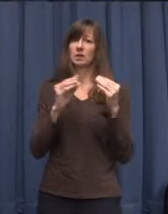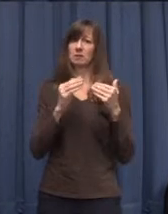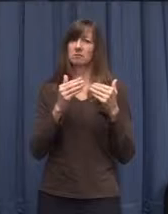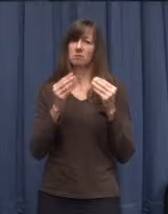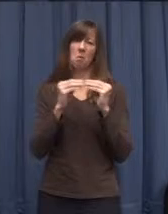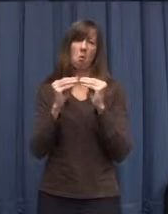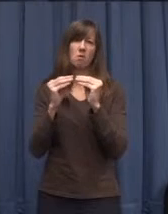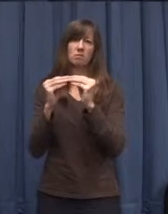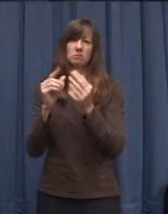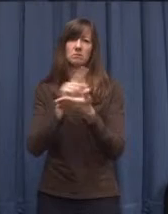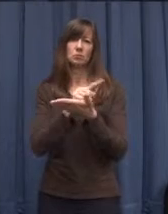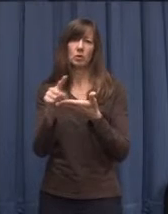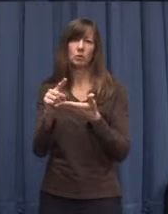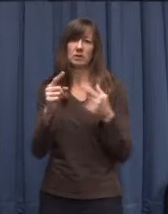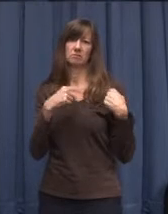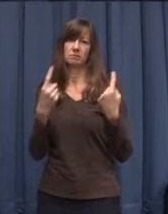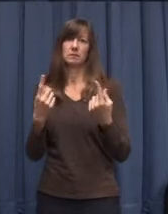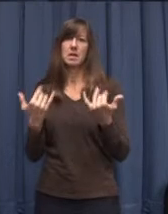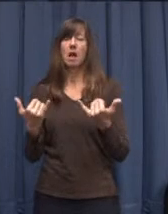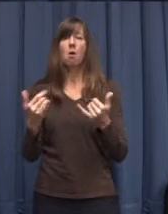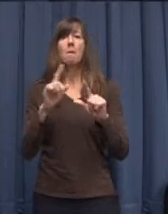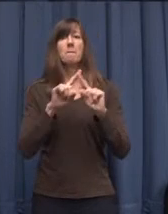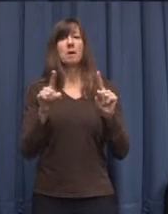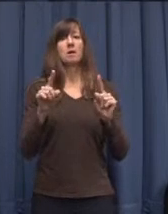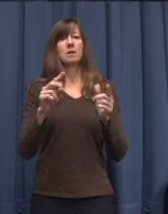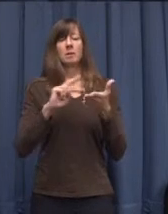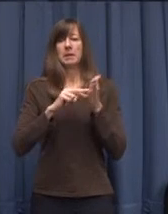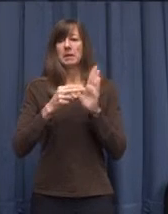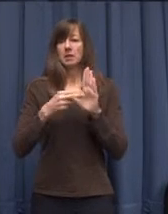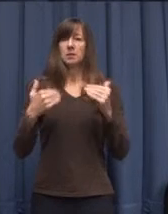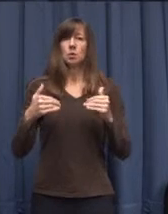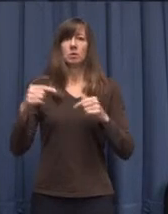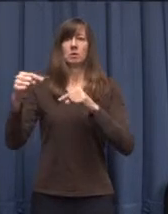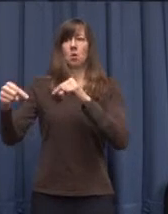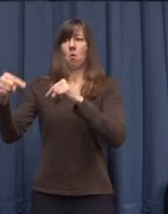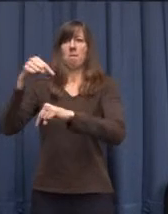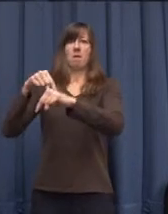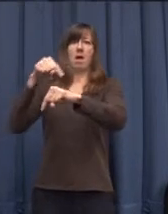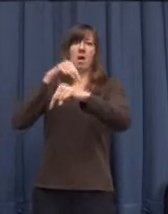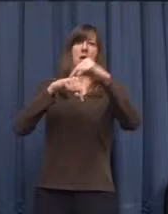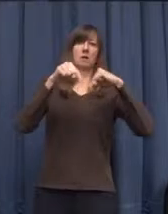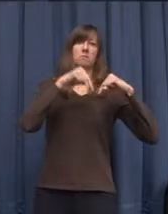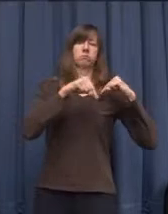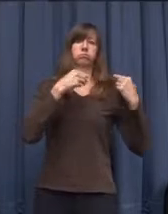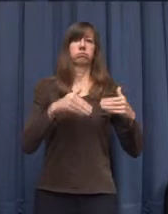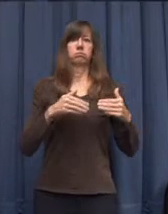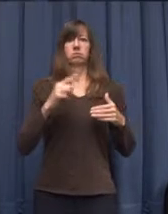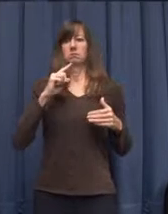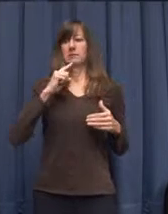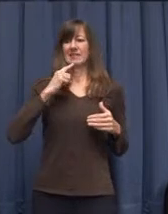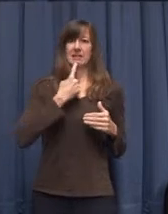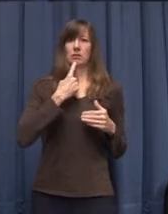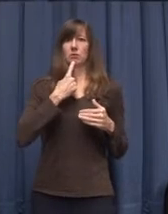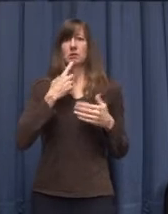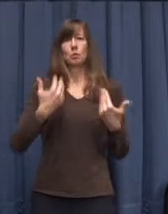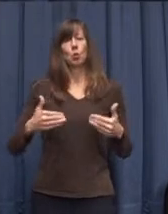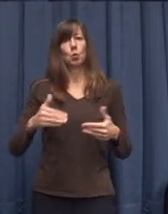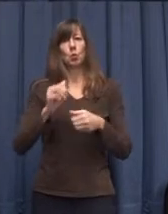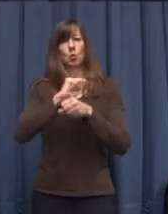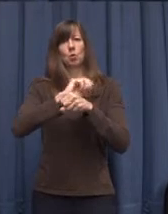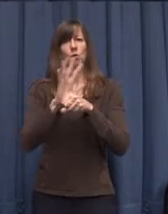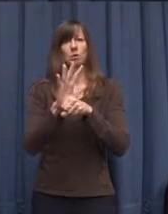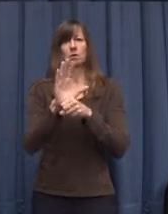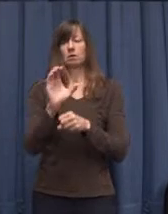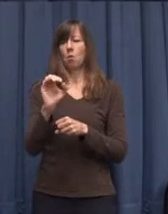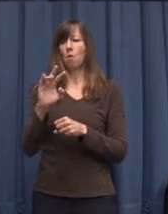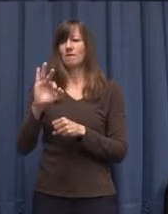it's both a backwards-looking reminder of the seriousness of COVID, and as we look at the hospitalization numbers that we're